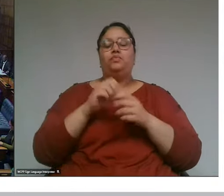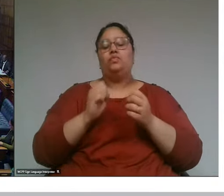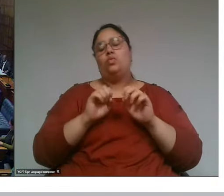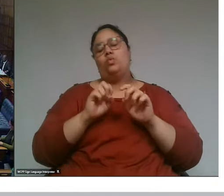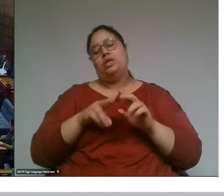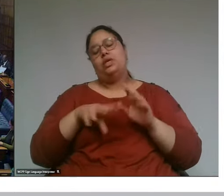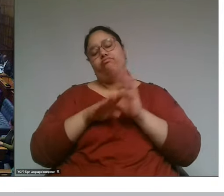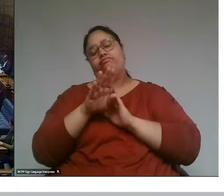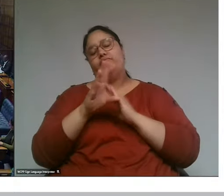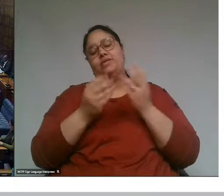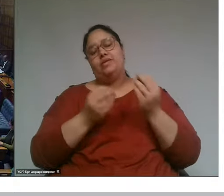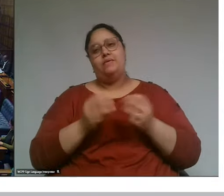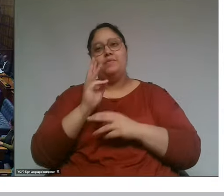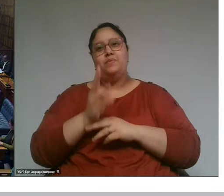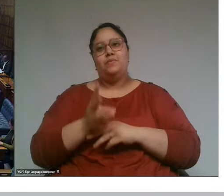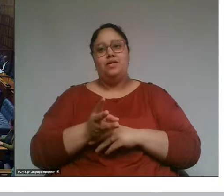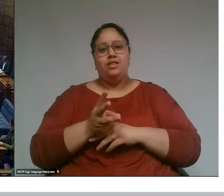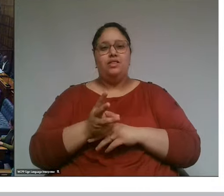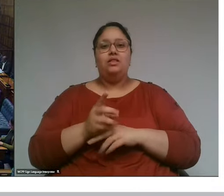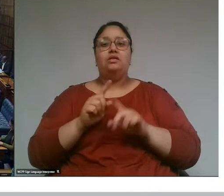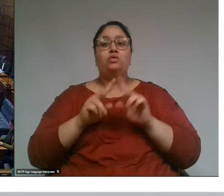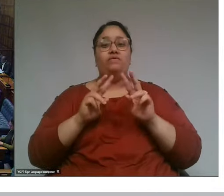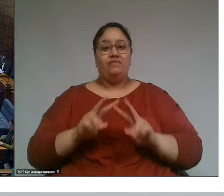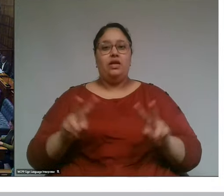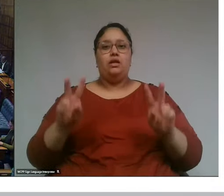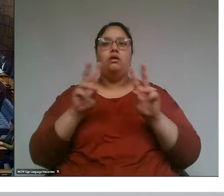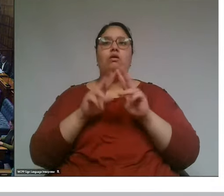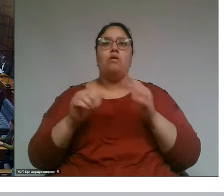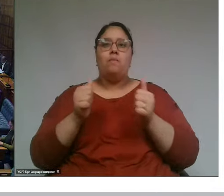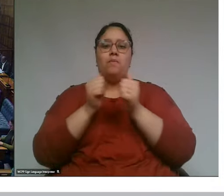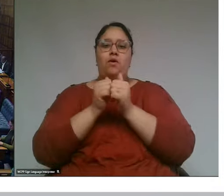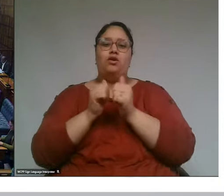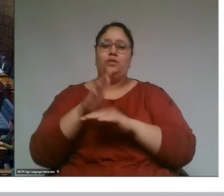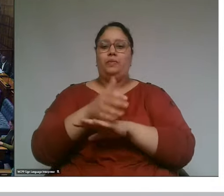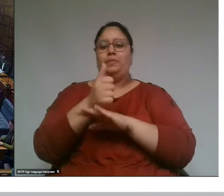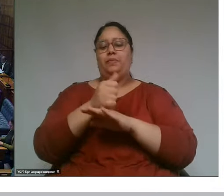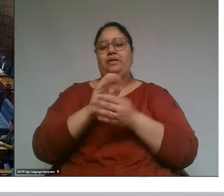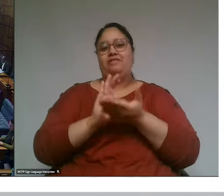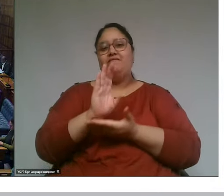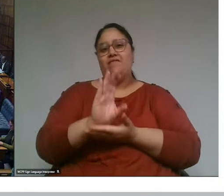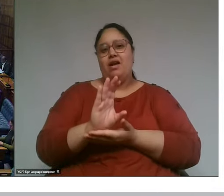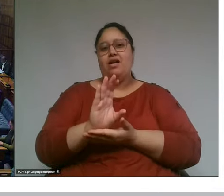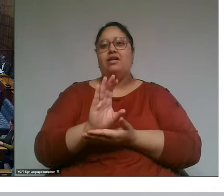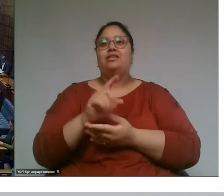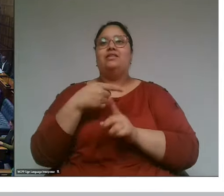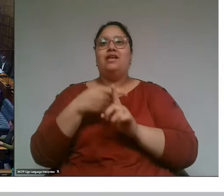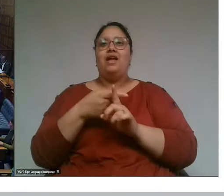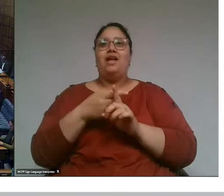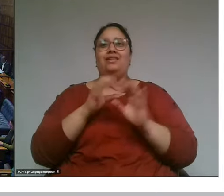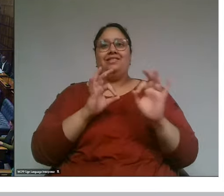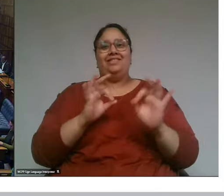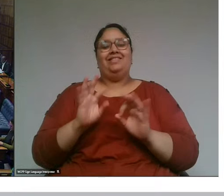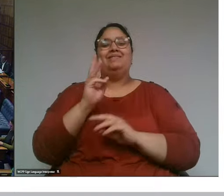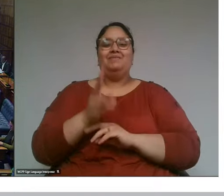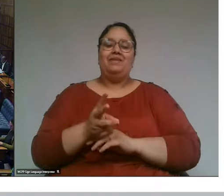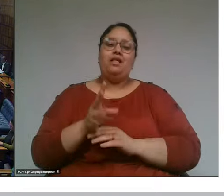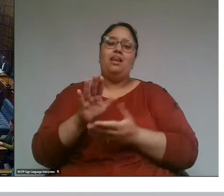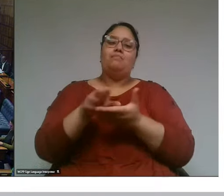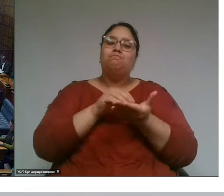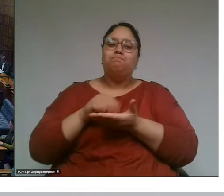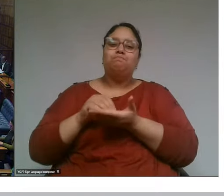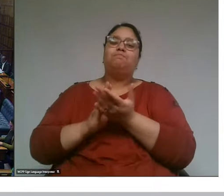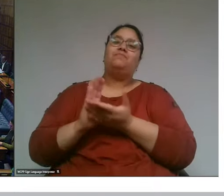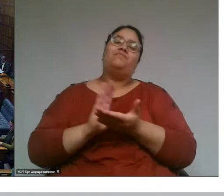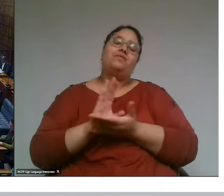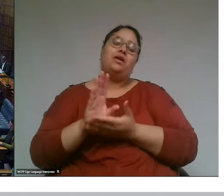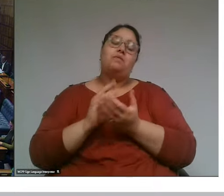increase the numbers so it's like I say it's very much a partnership based uh fund and uh in that way we also leveraging funding